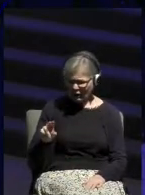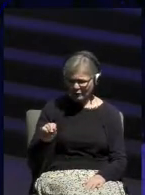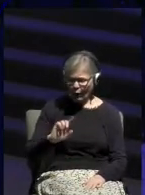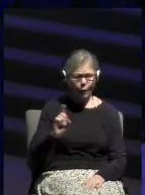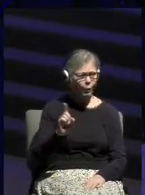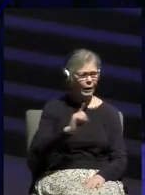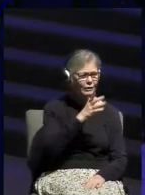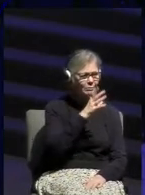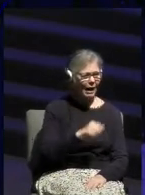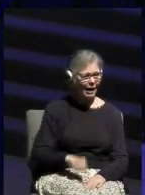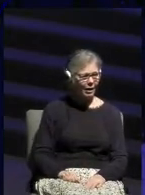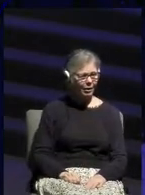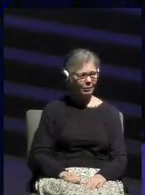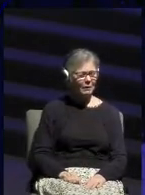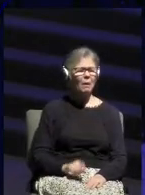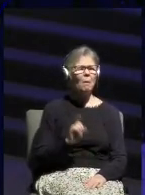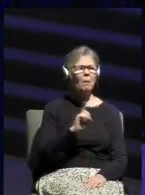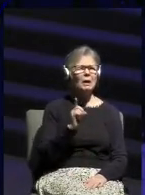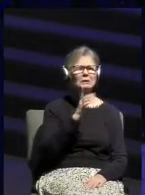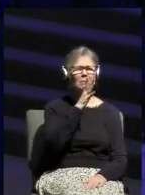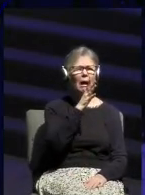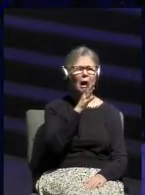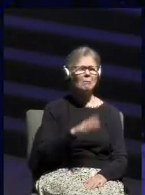Oh, baby, you okay? You okay? Where's mommy?